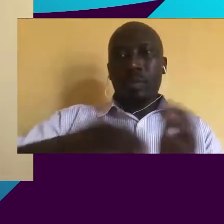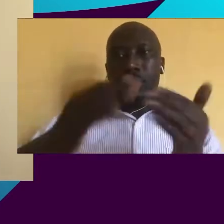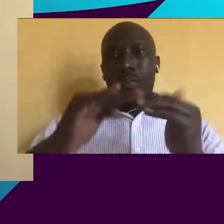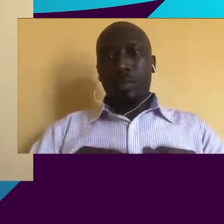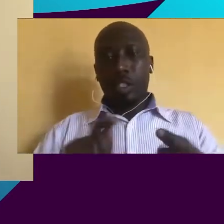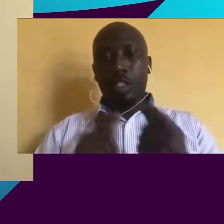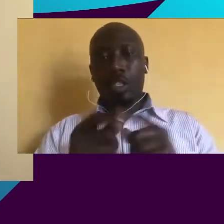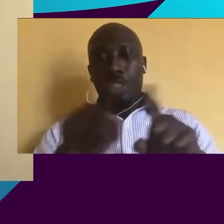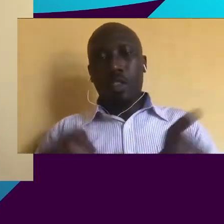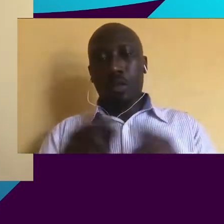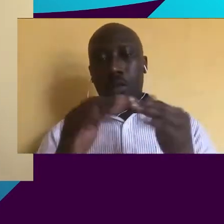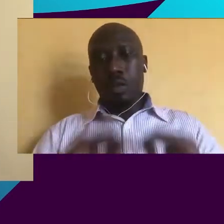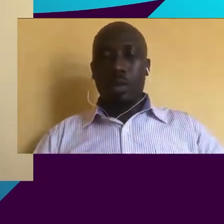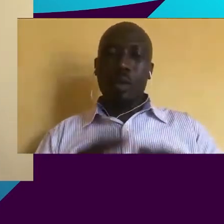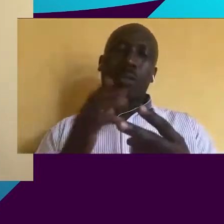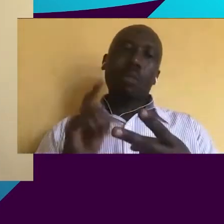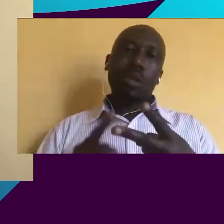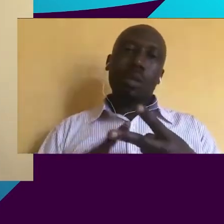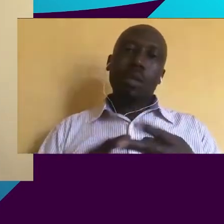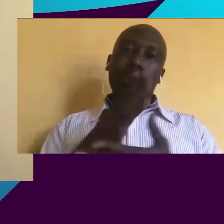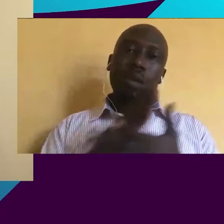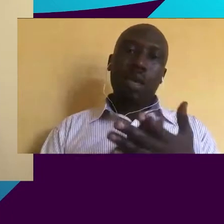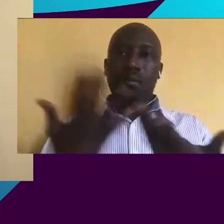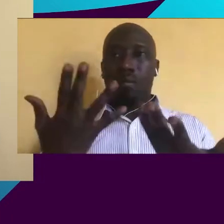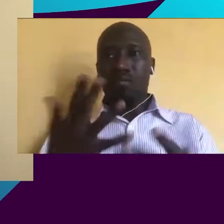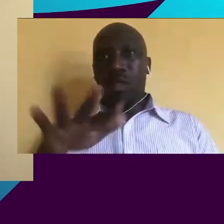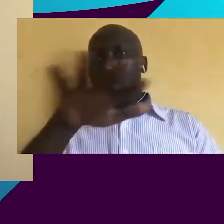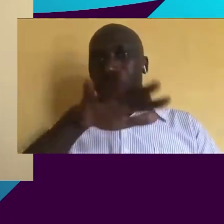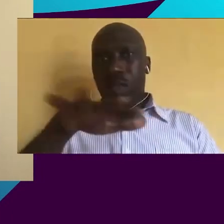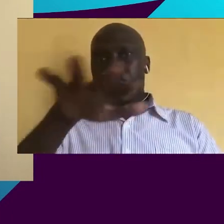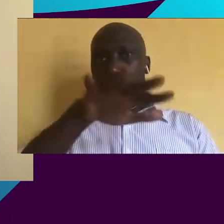Some of the physical, of course,